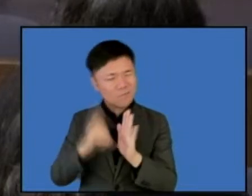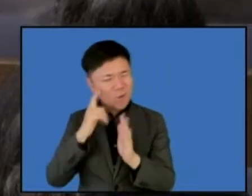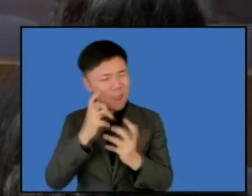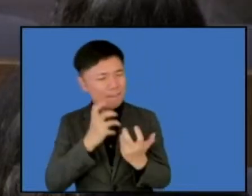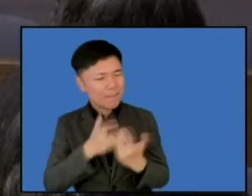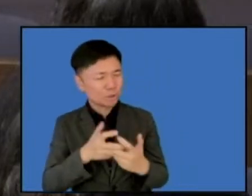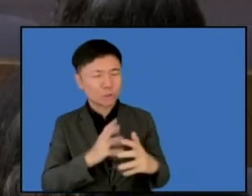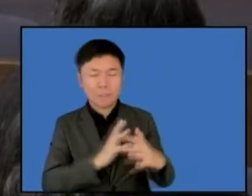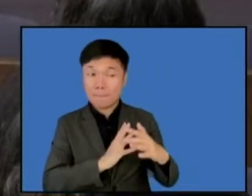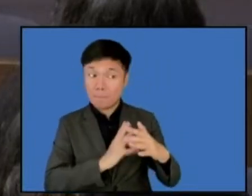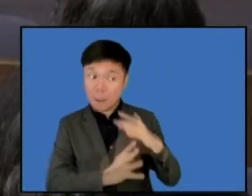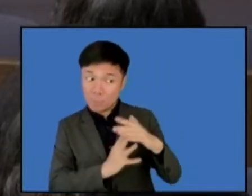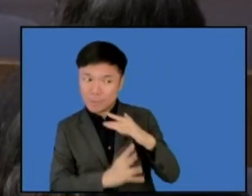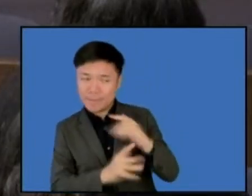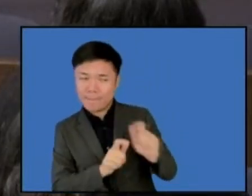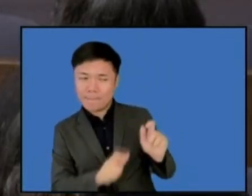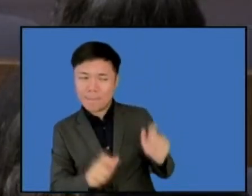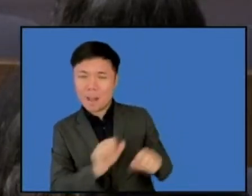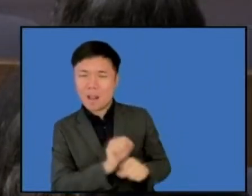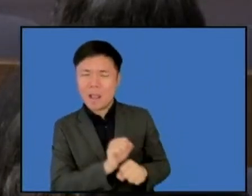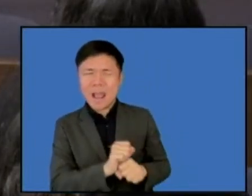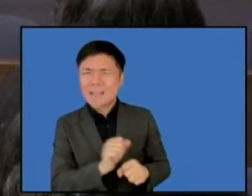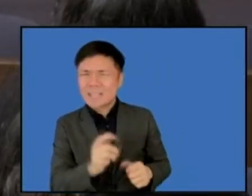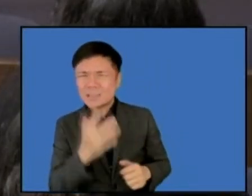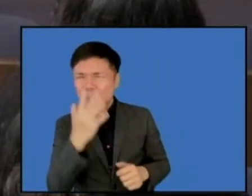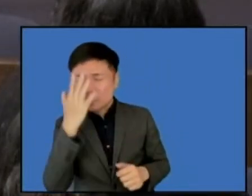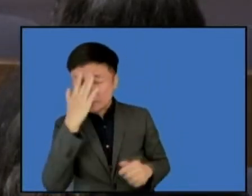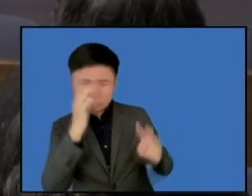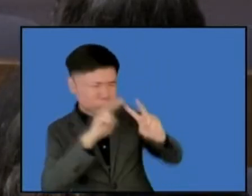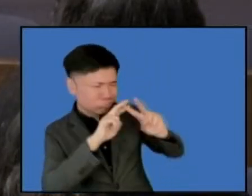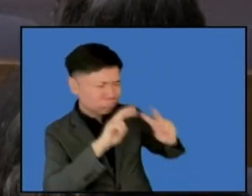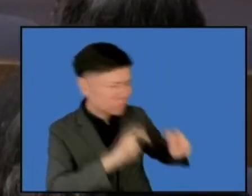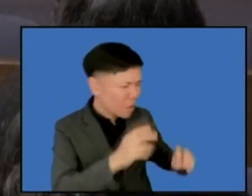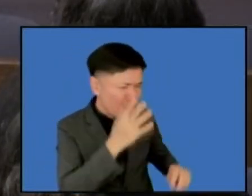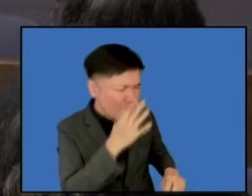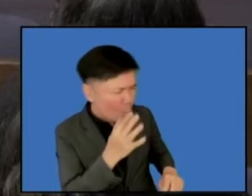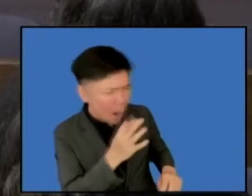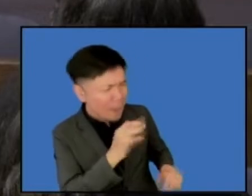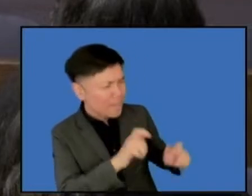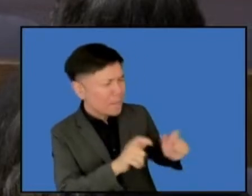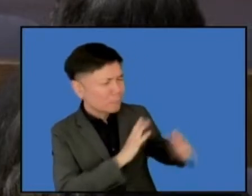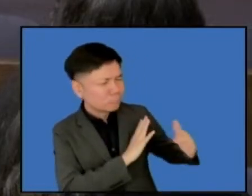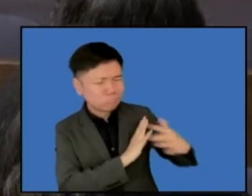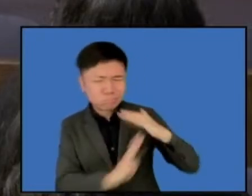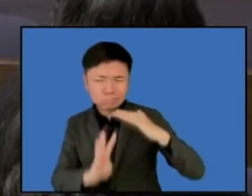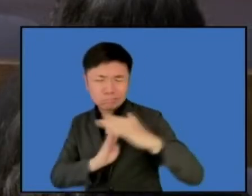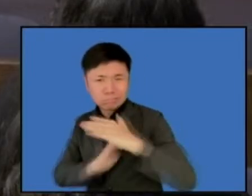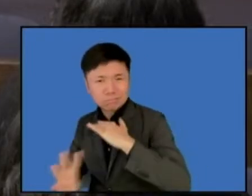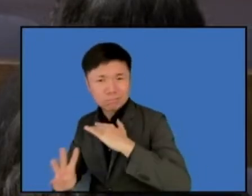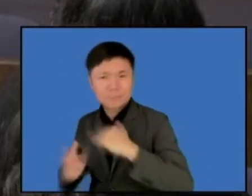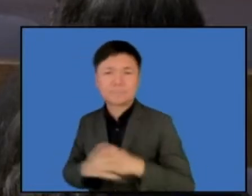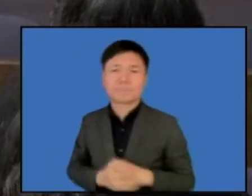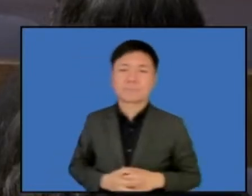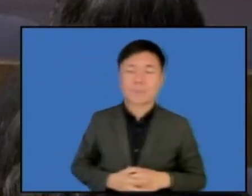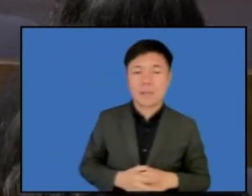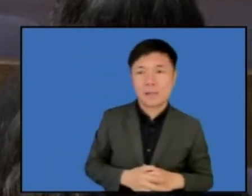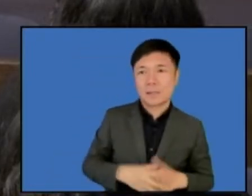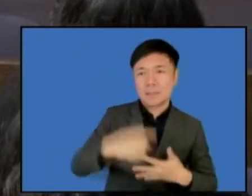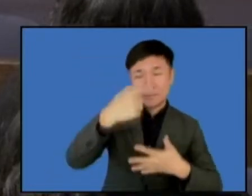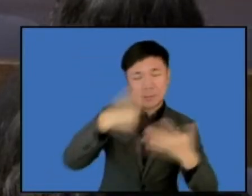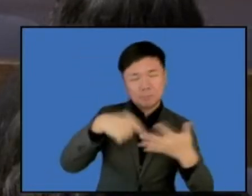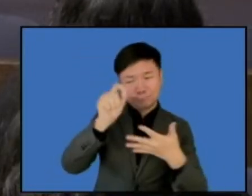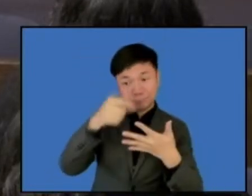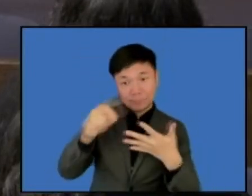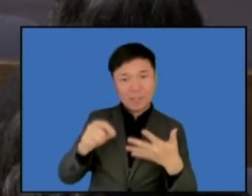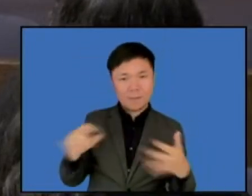but more importantly, the root cause of migration for indigenous peoples. Integrate indicators developed and proposed by migrants themselves,